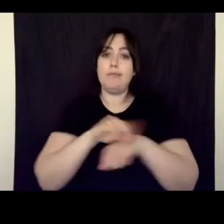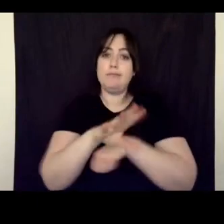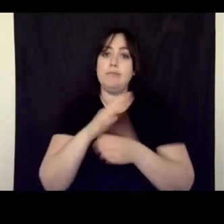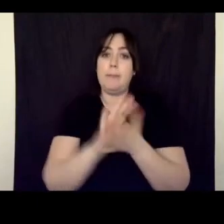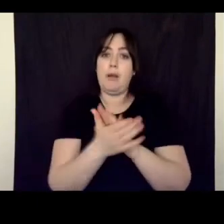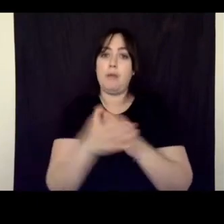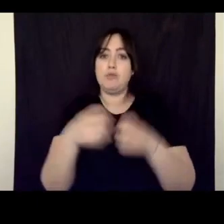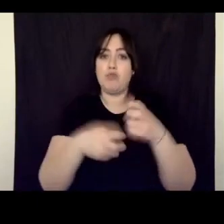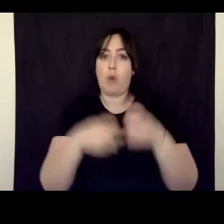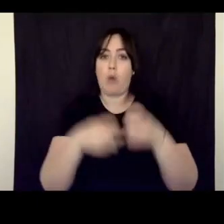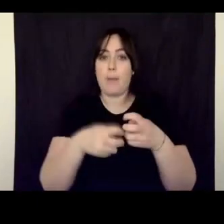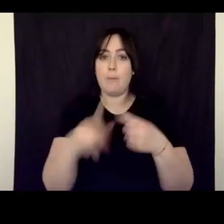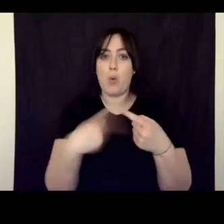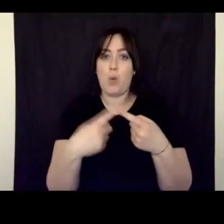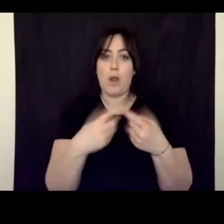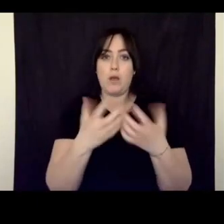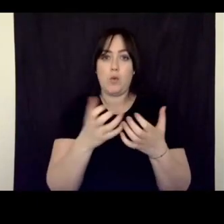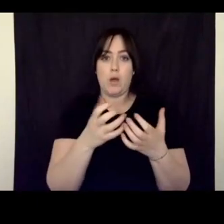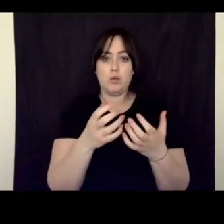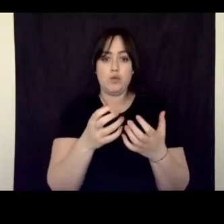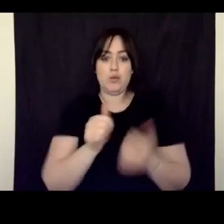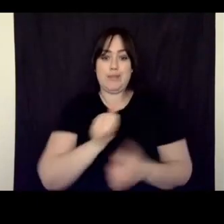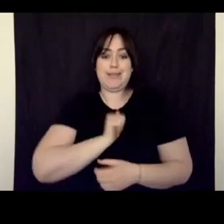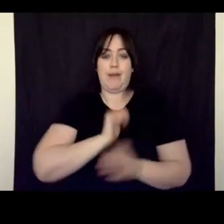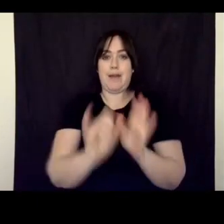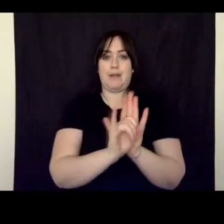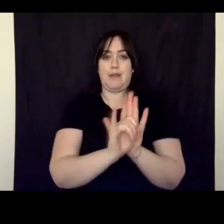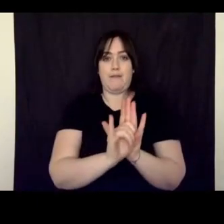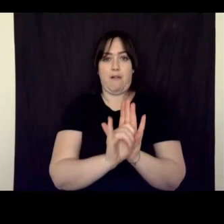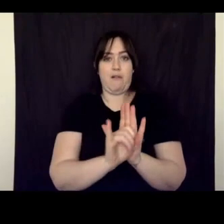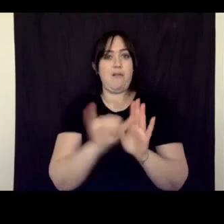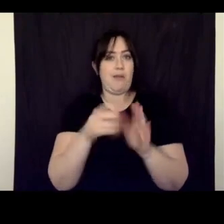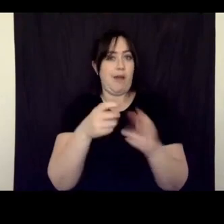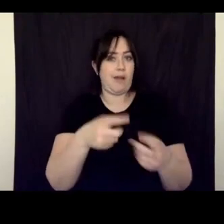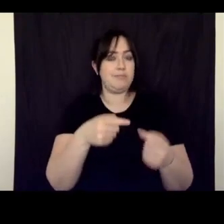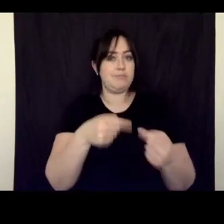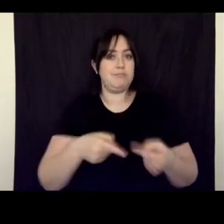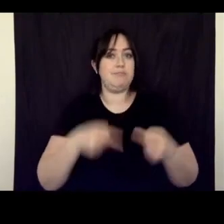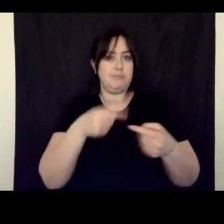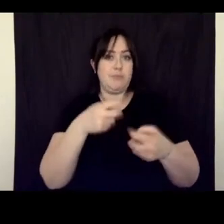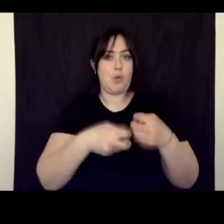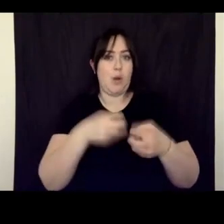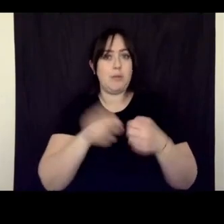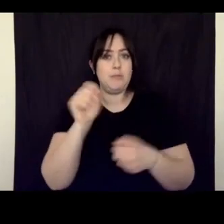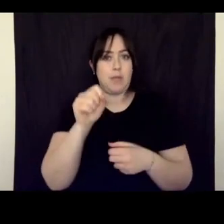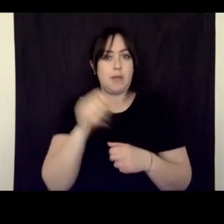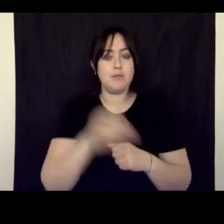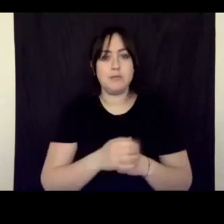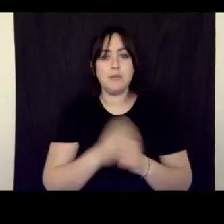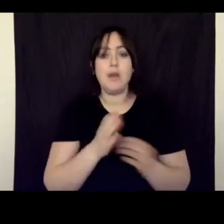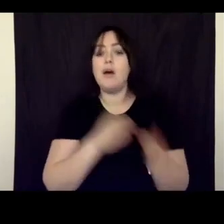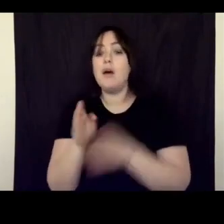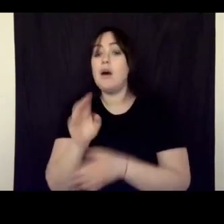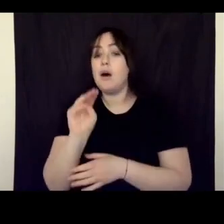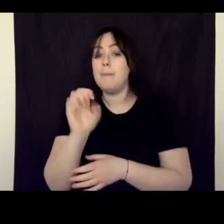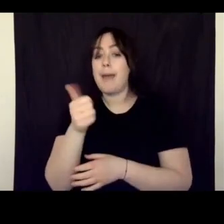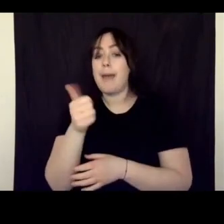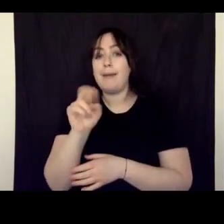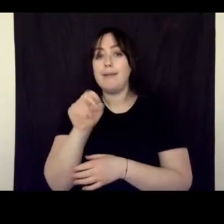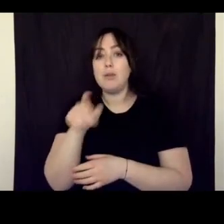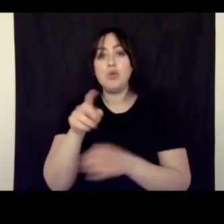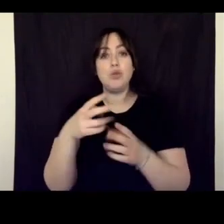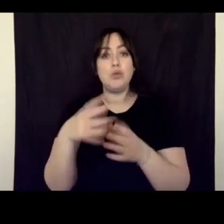self-identify. And Megan, of course, and when you mentioned how do you do autism as well, and I think